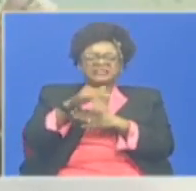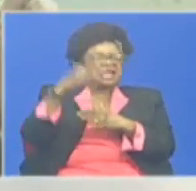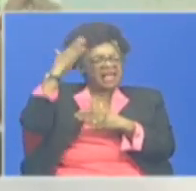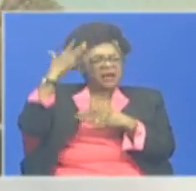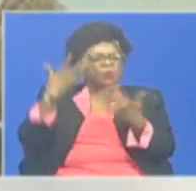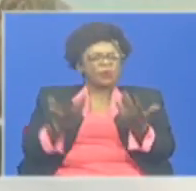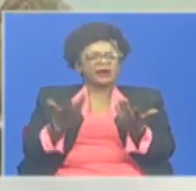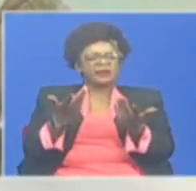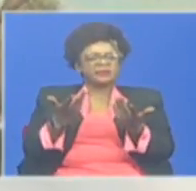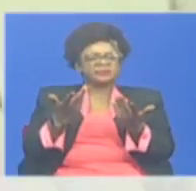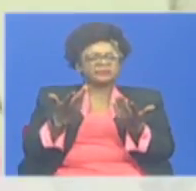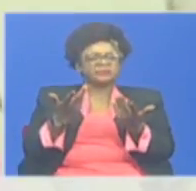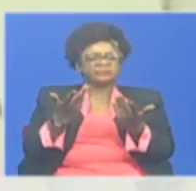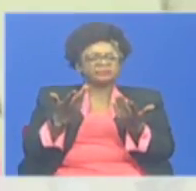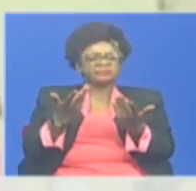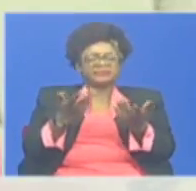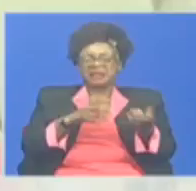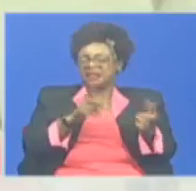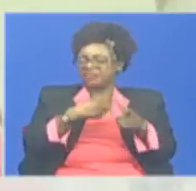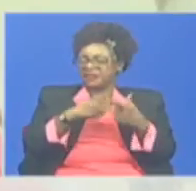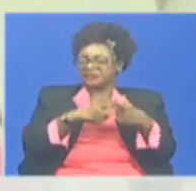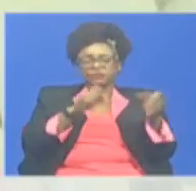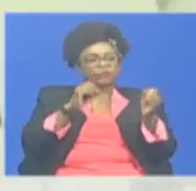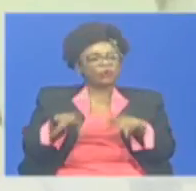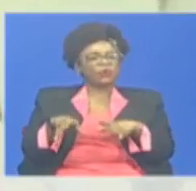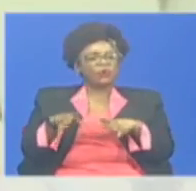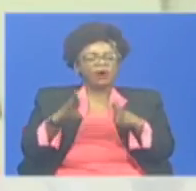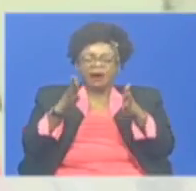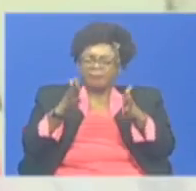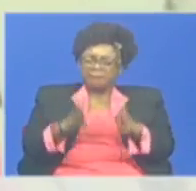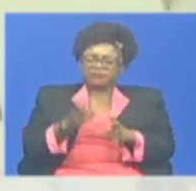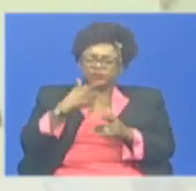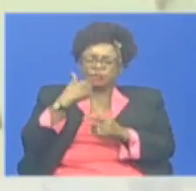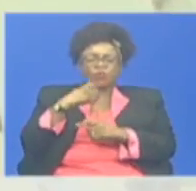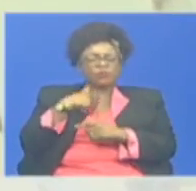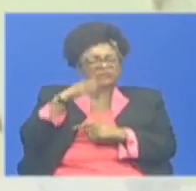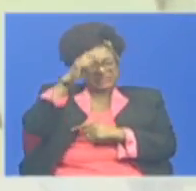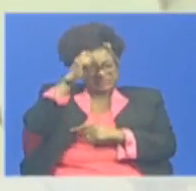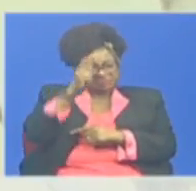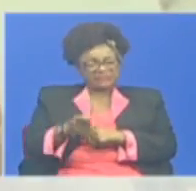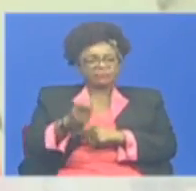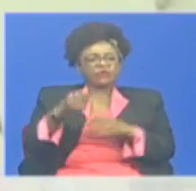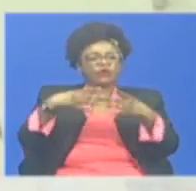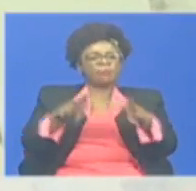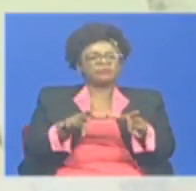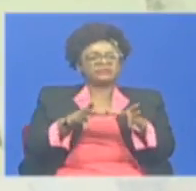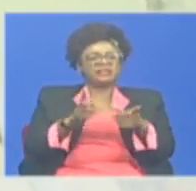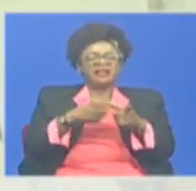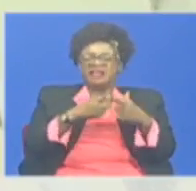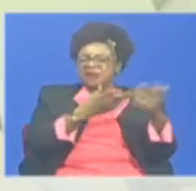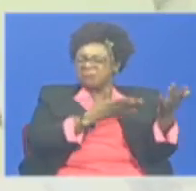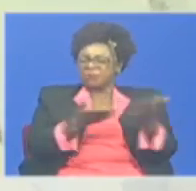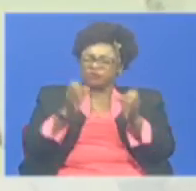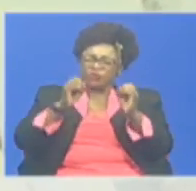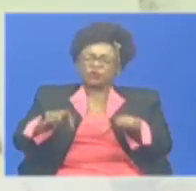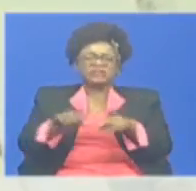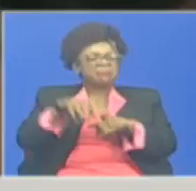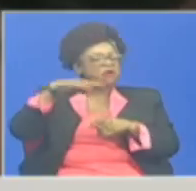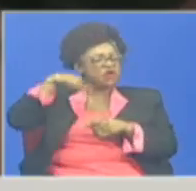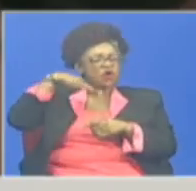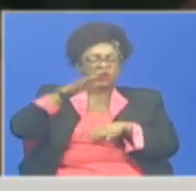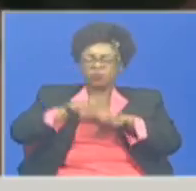simu direct. This somebody who was respectable in the community. Alafu sasa anakuja tu na natupo hivyo kama umbo. It doesn't make